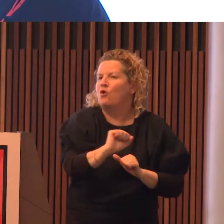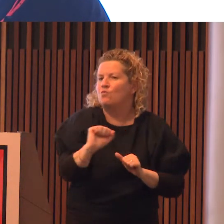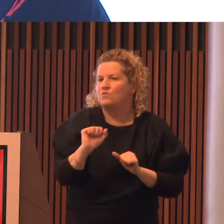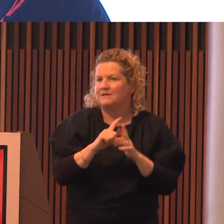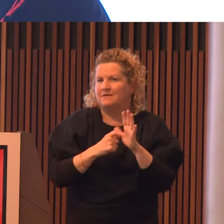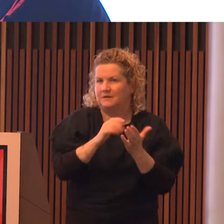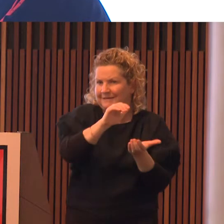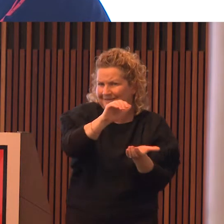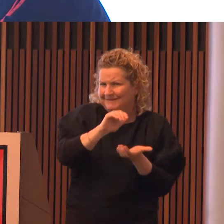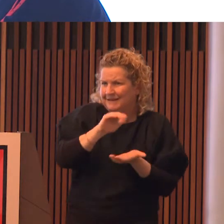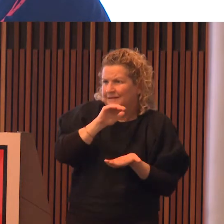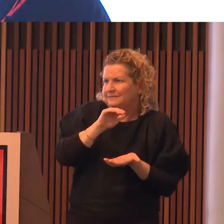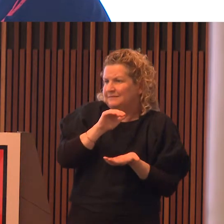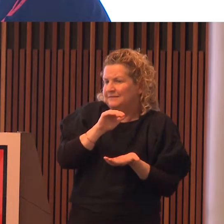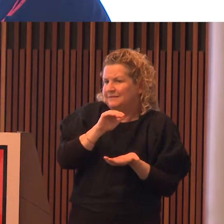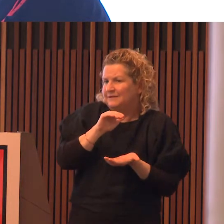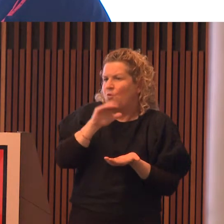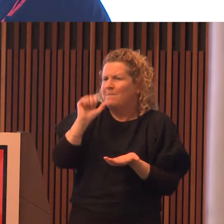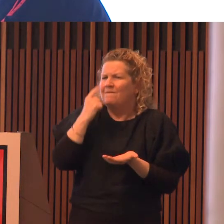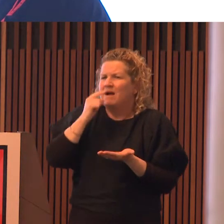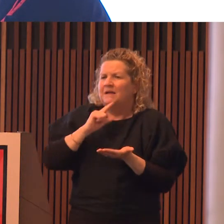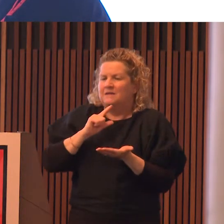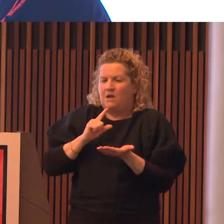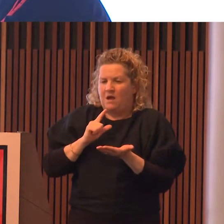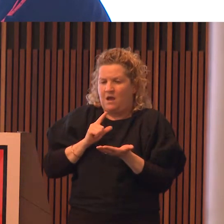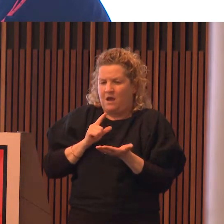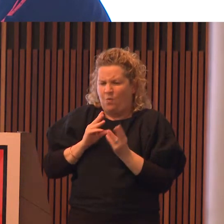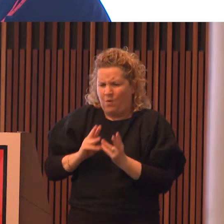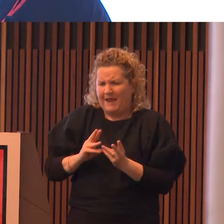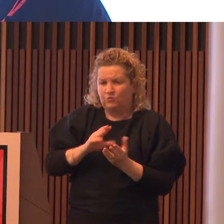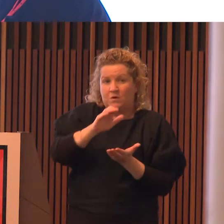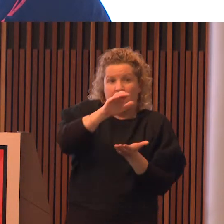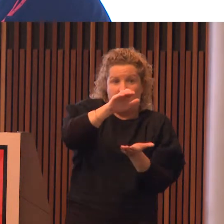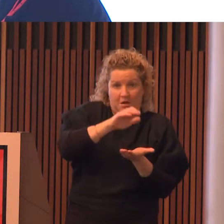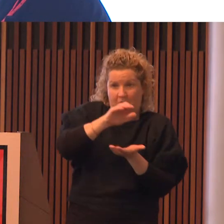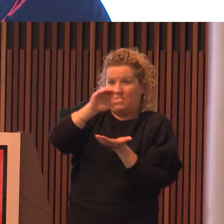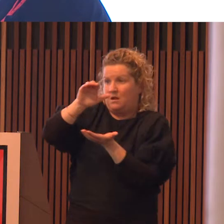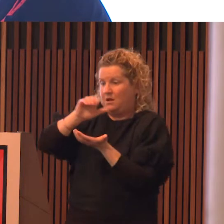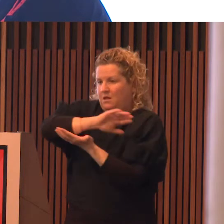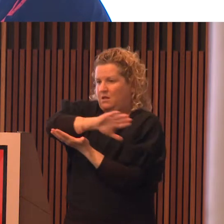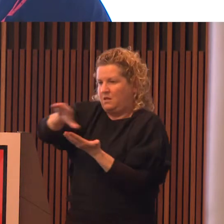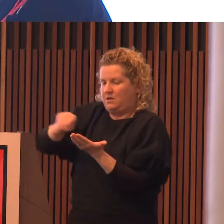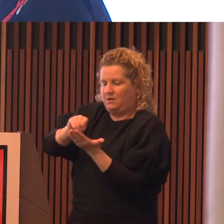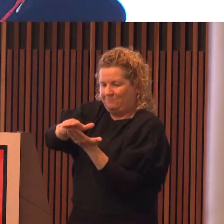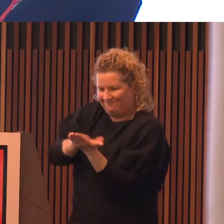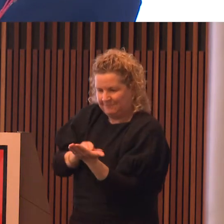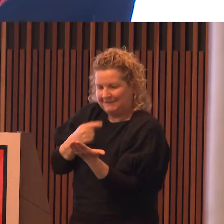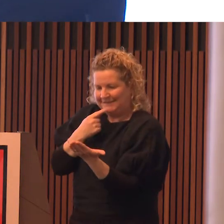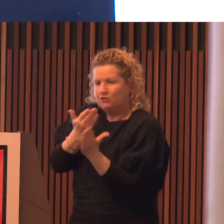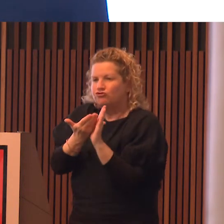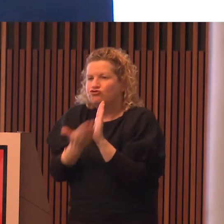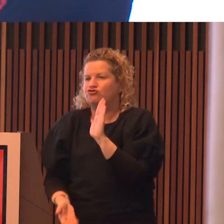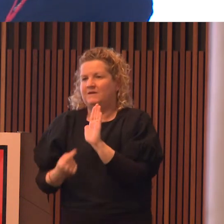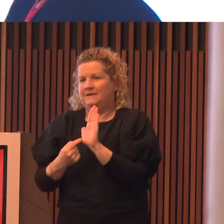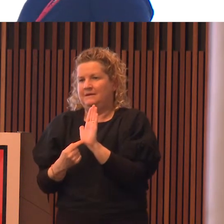you collect. So we have to find a way to pull it together, use it to show a story, and the story we have to tell